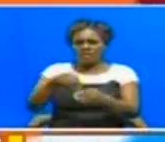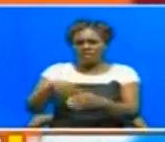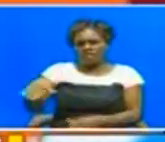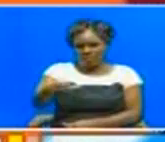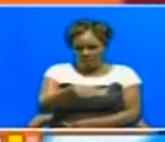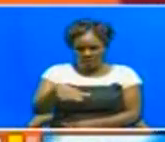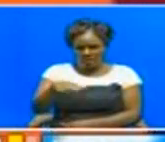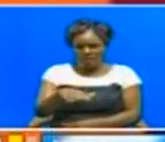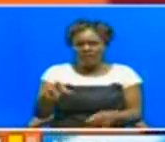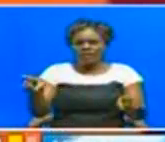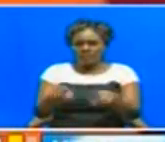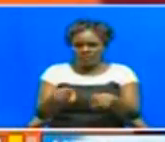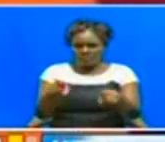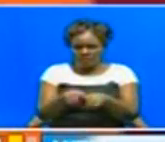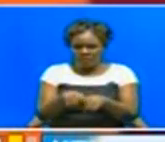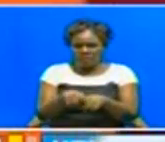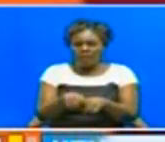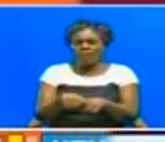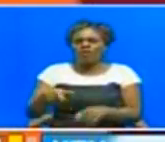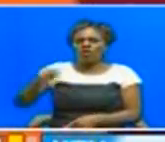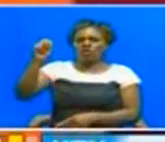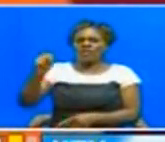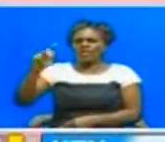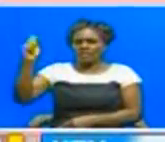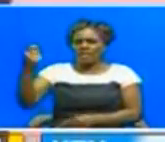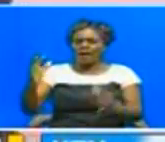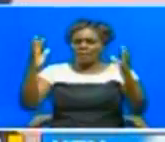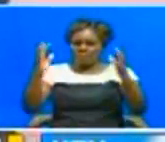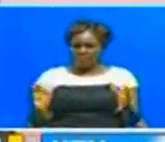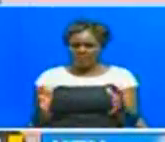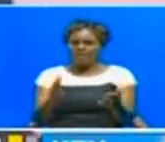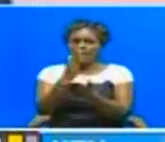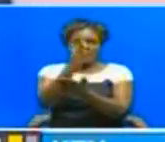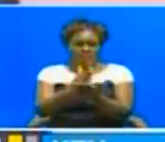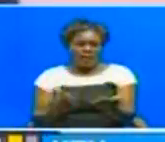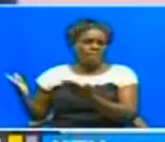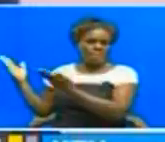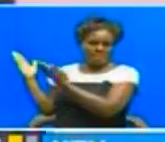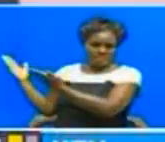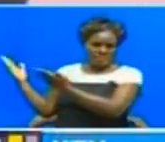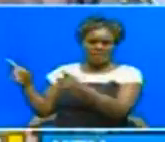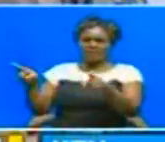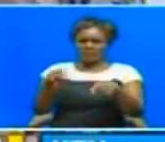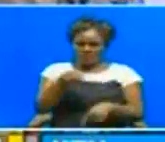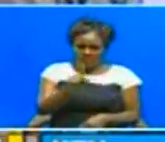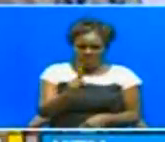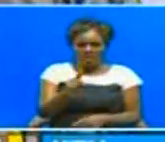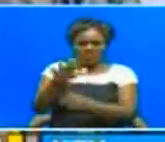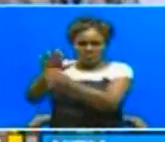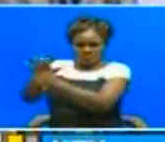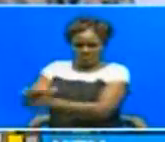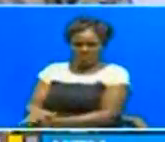localities, despite the vastness of the northern Kenya. In fact, some, like Chief Mohamed Jama, had been